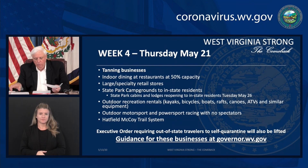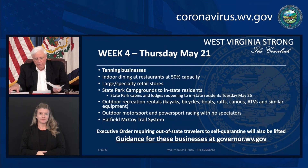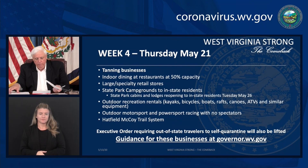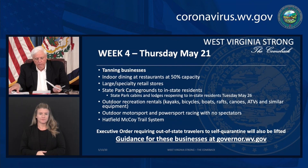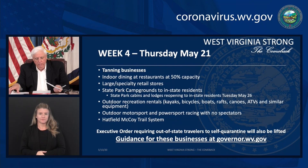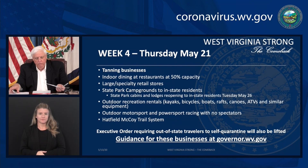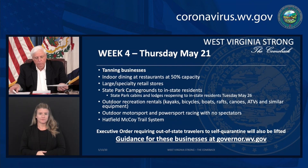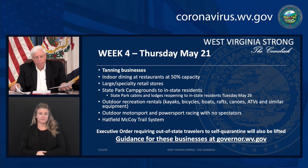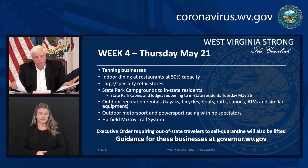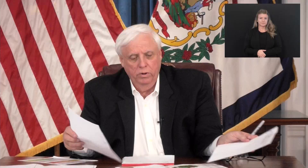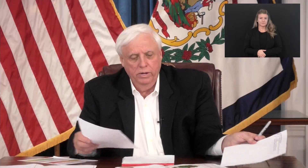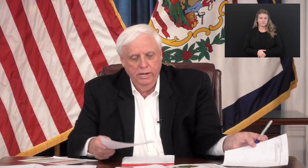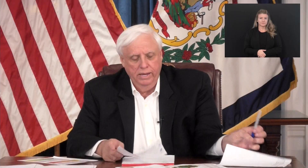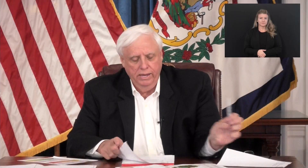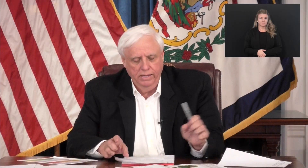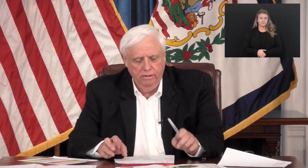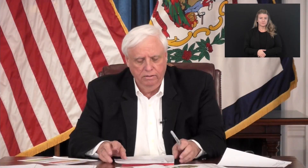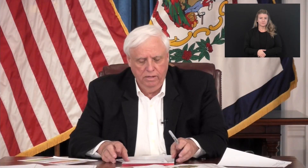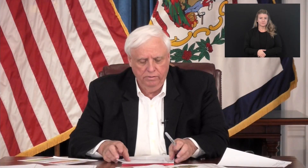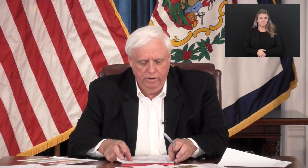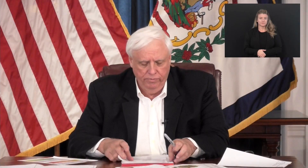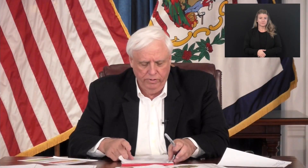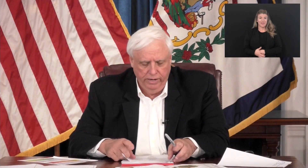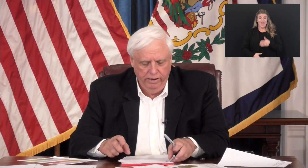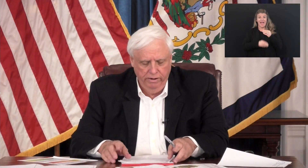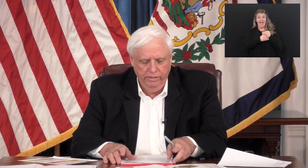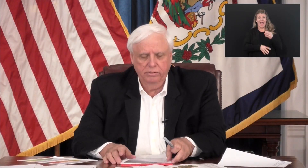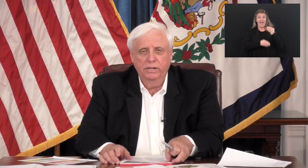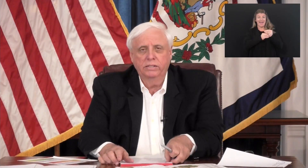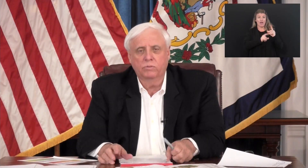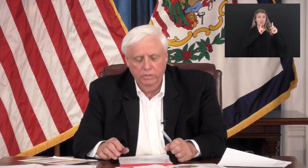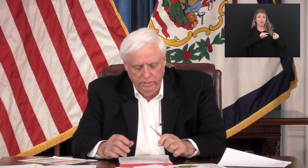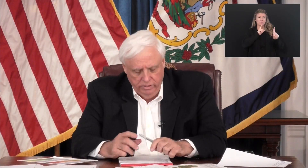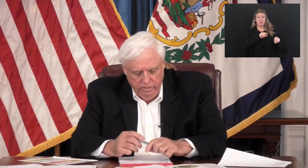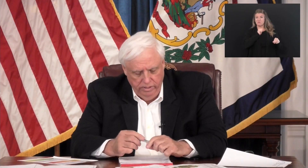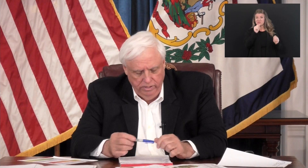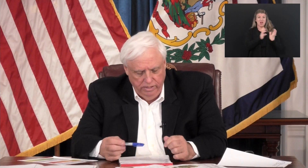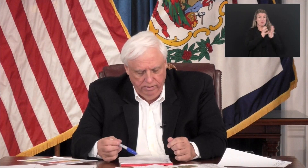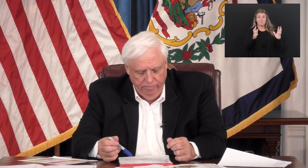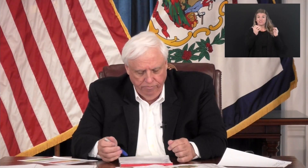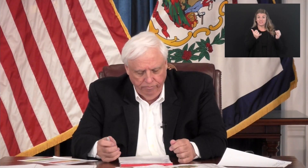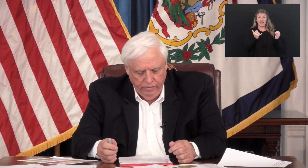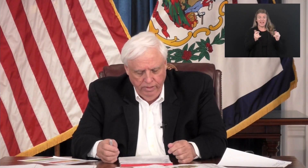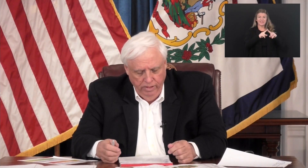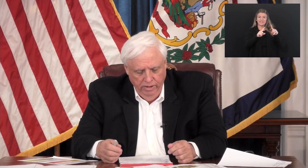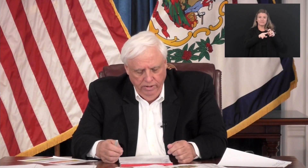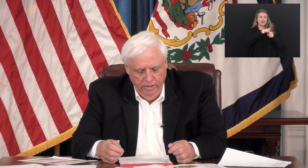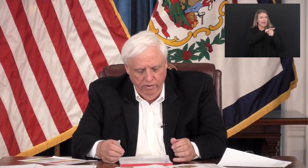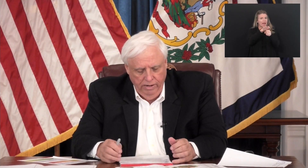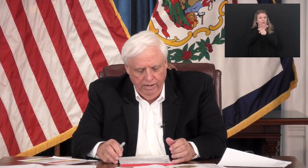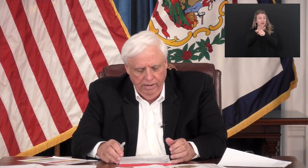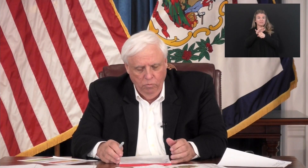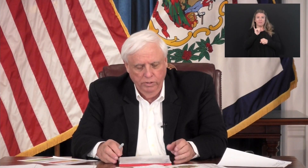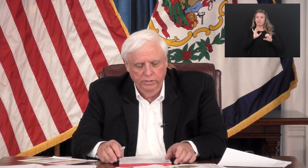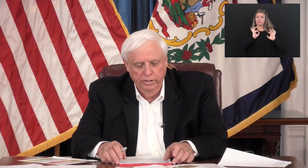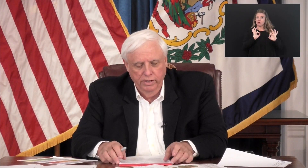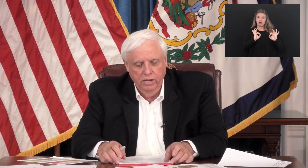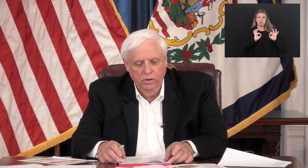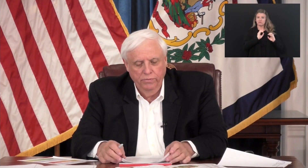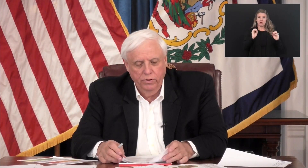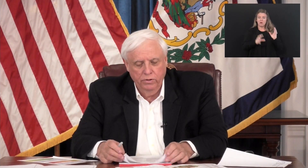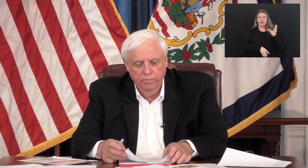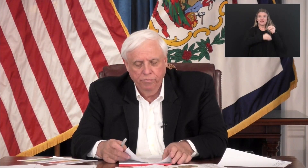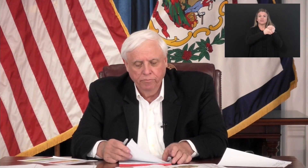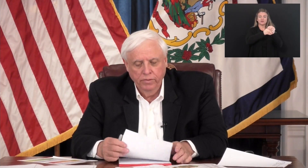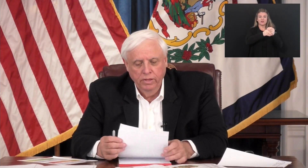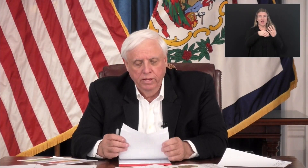I don't have a lot to report today in lots of different areas, and that's really good. I want you to know